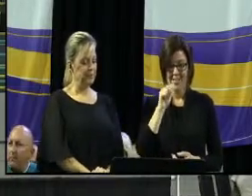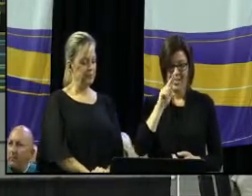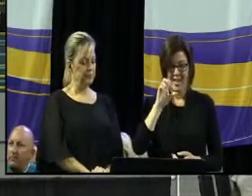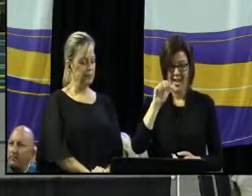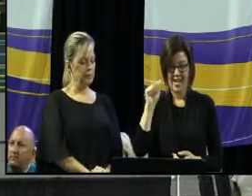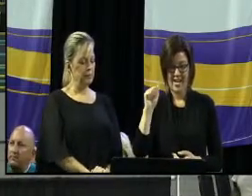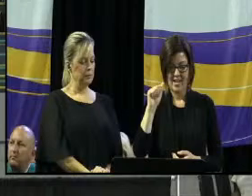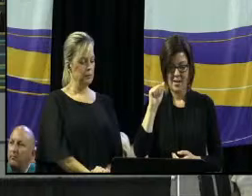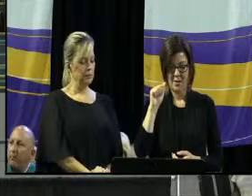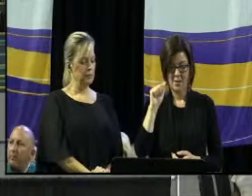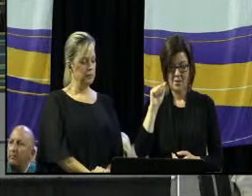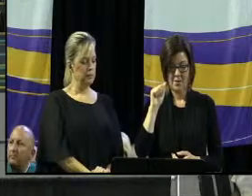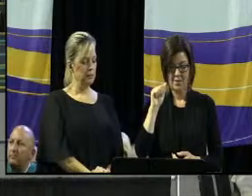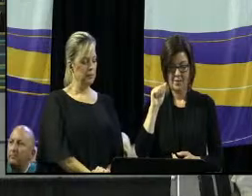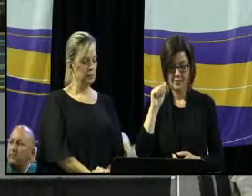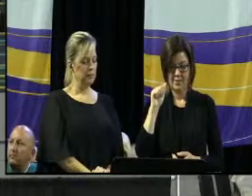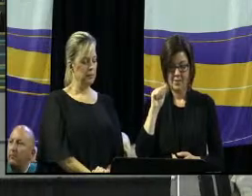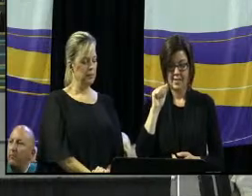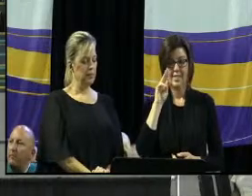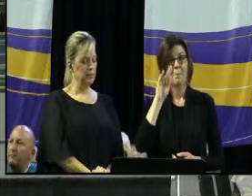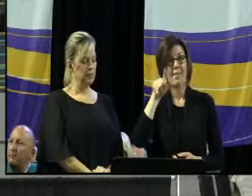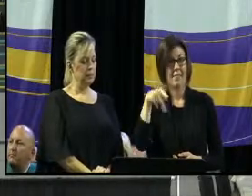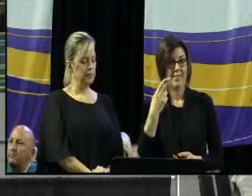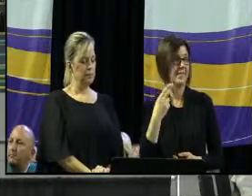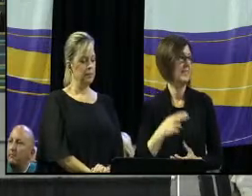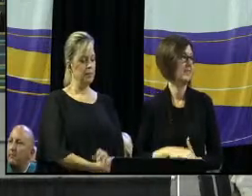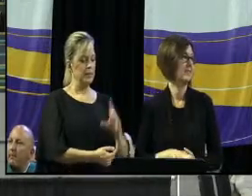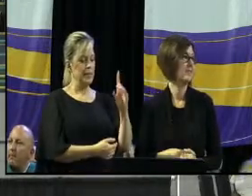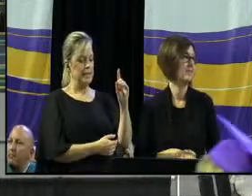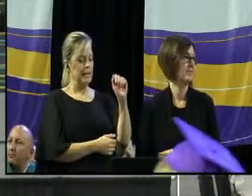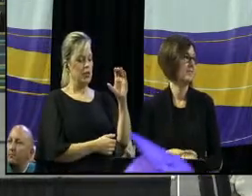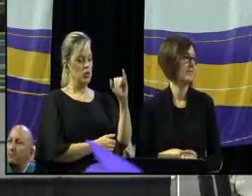Daisha Nyshe Smith.